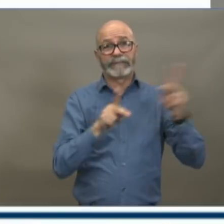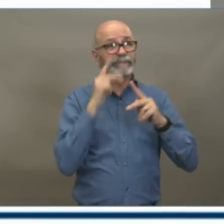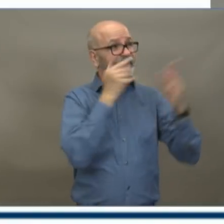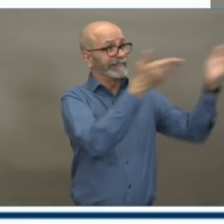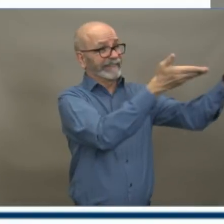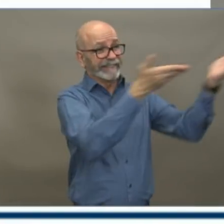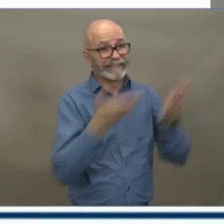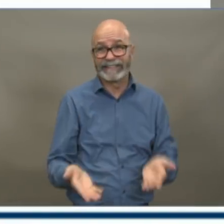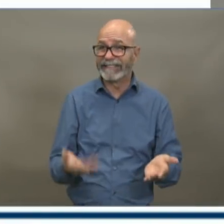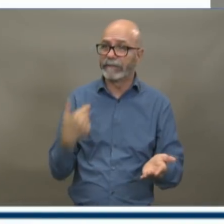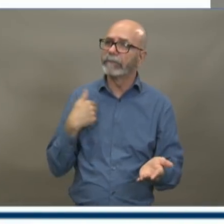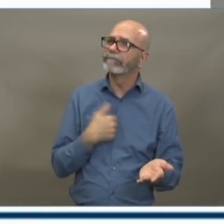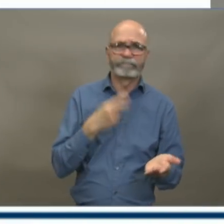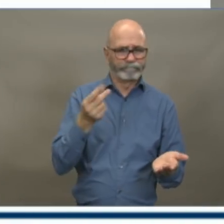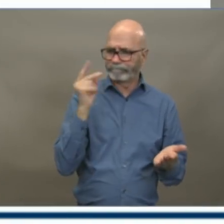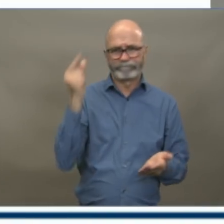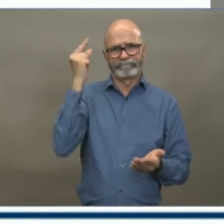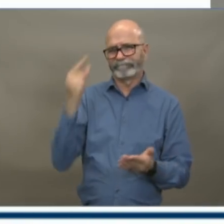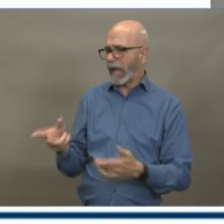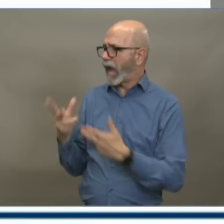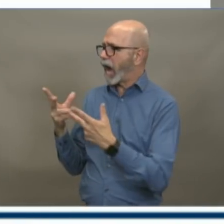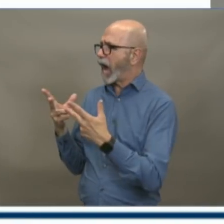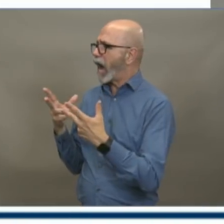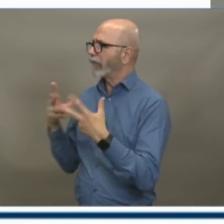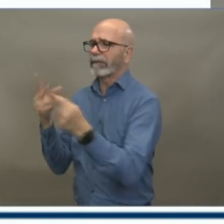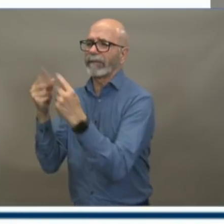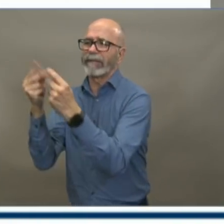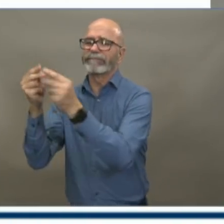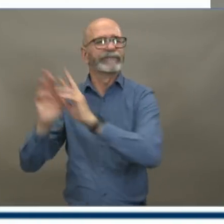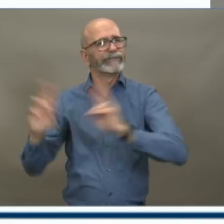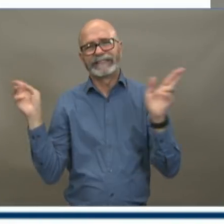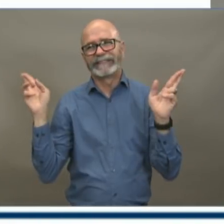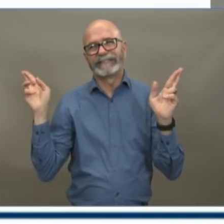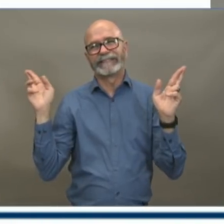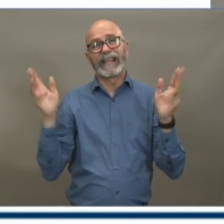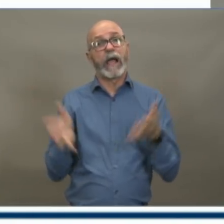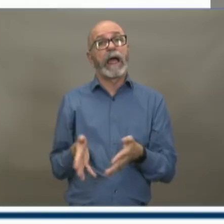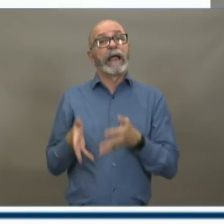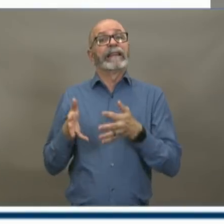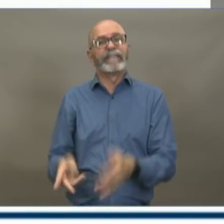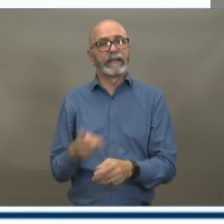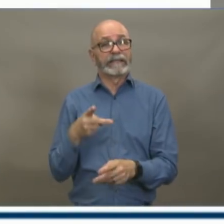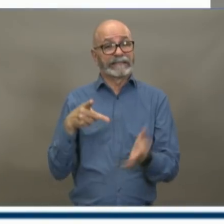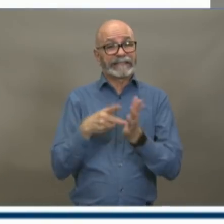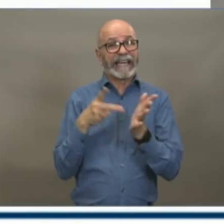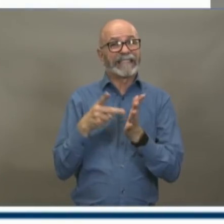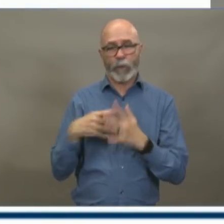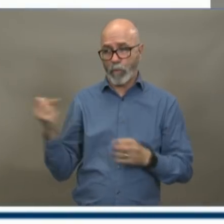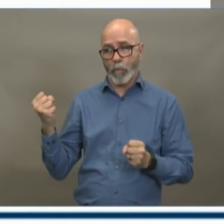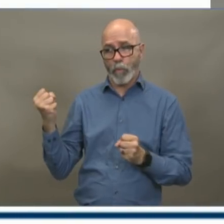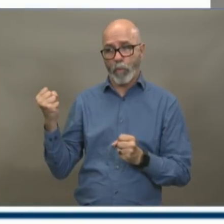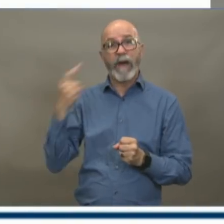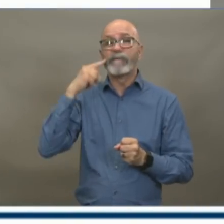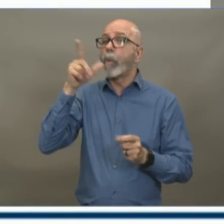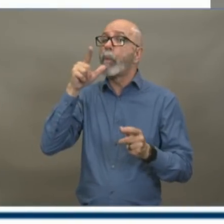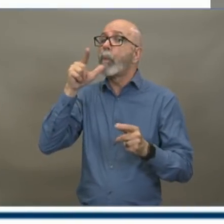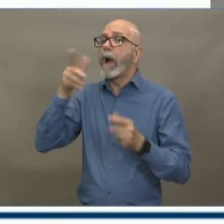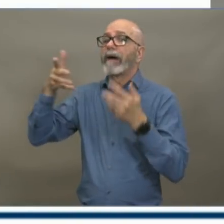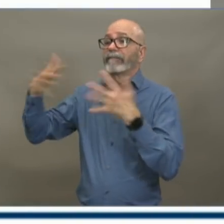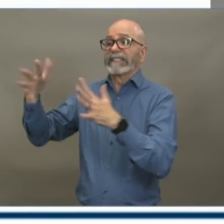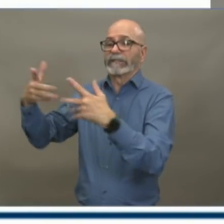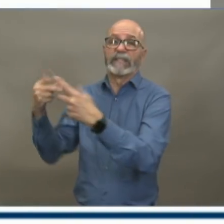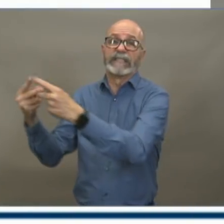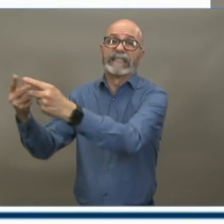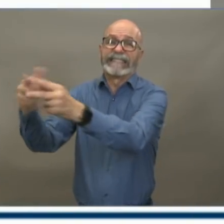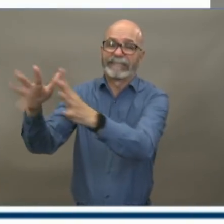get it into people's arms, or we hold it back for the second dose when that person becomes eligible. We don't have vaccines sitting